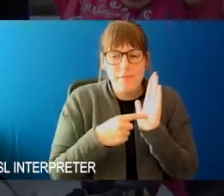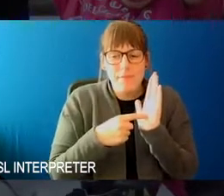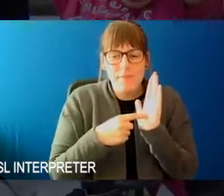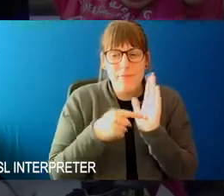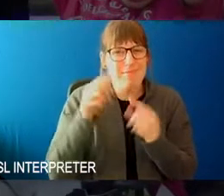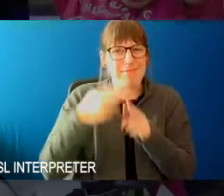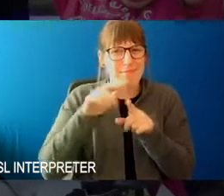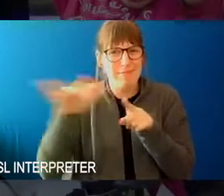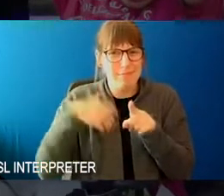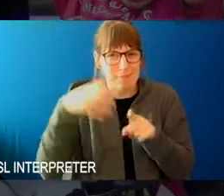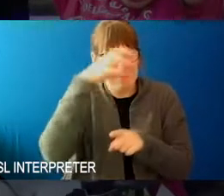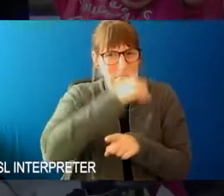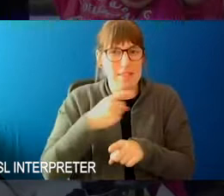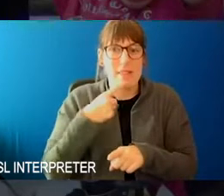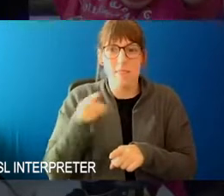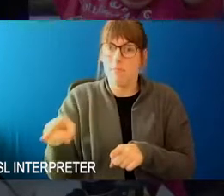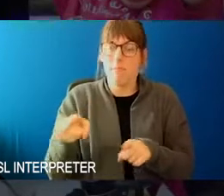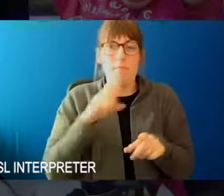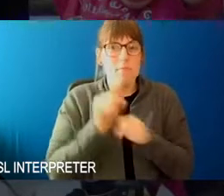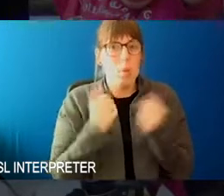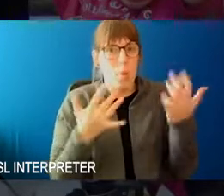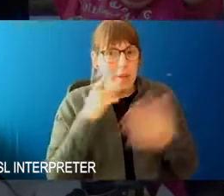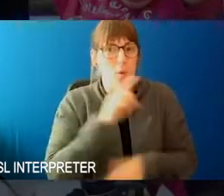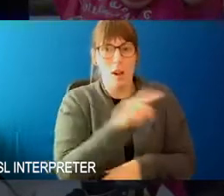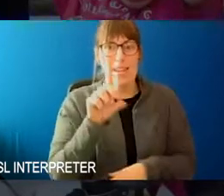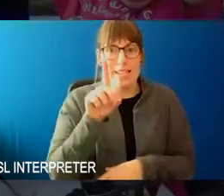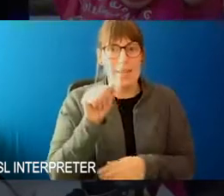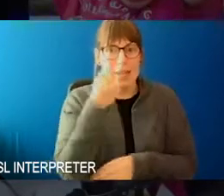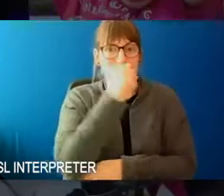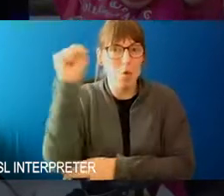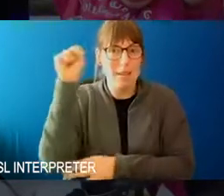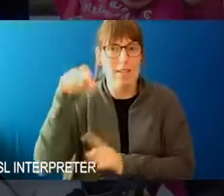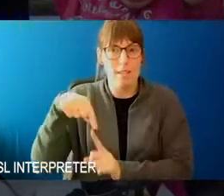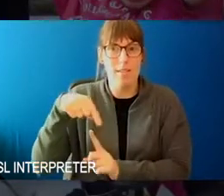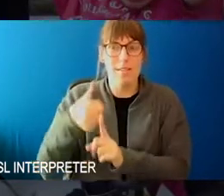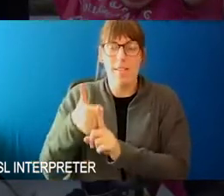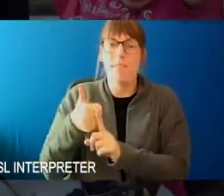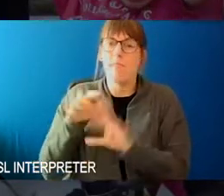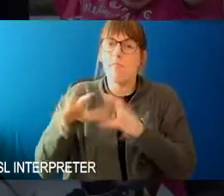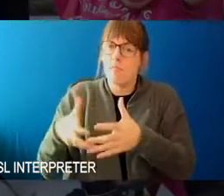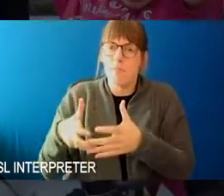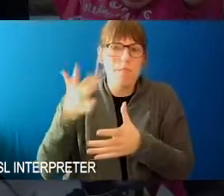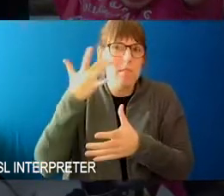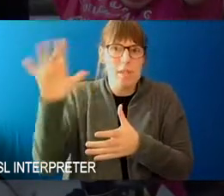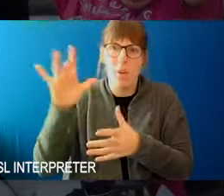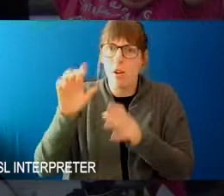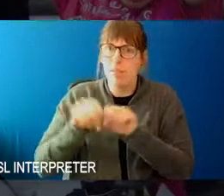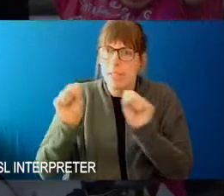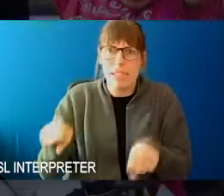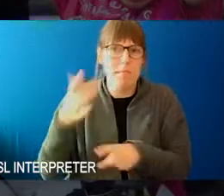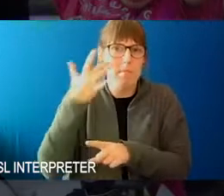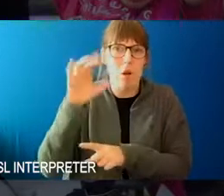an example that could mirror the success that is waiting for the disability movement media. This is a